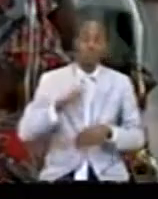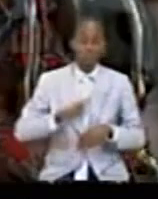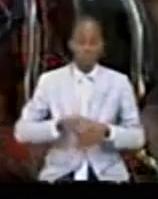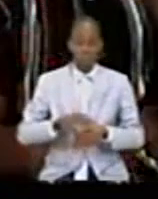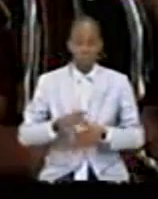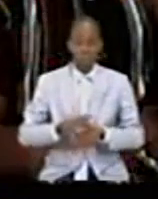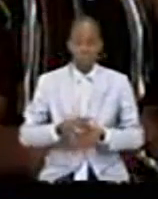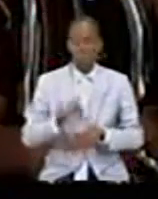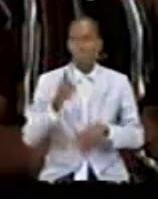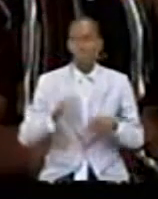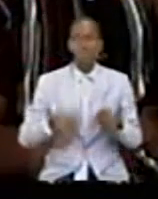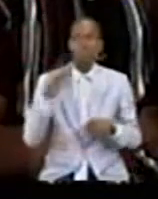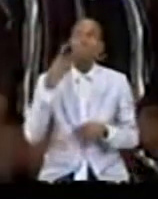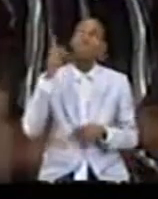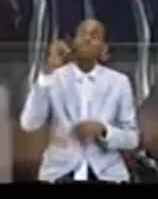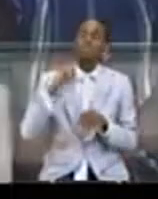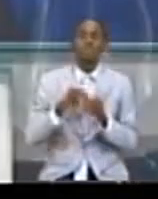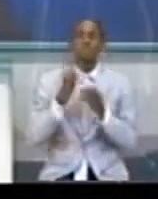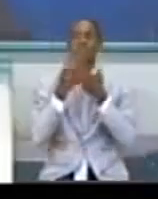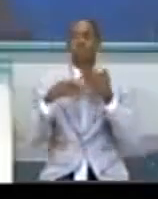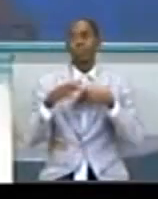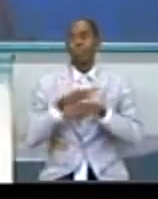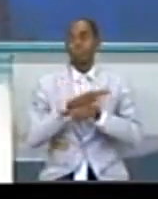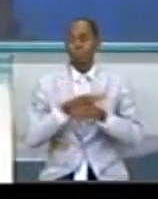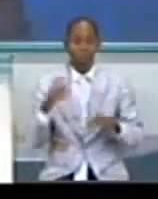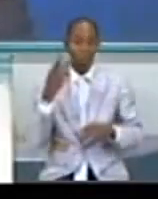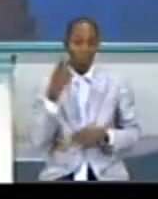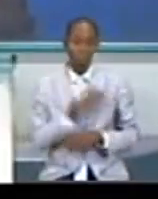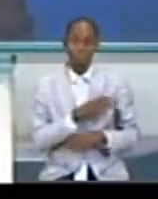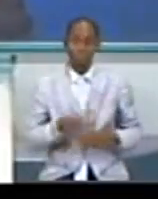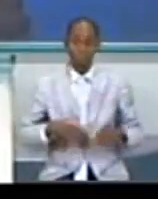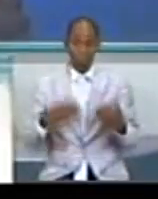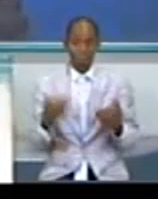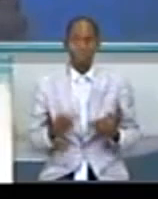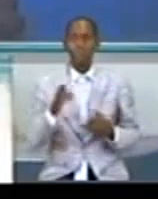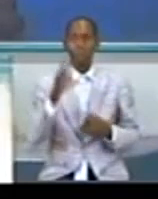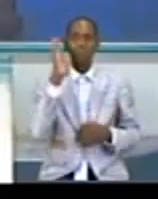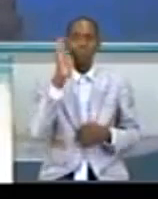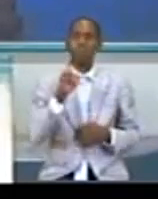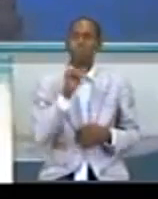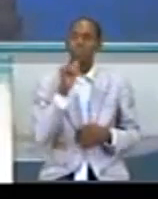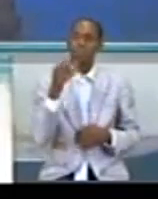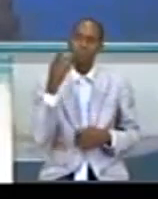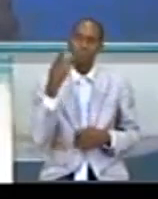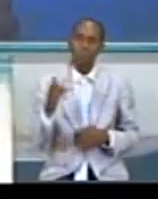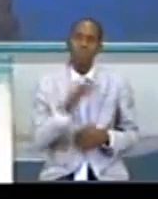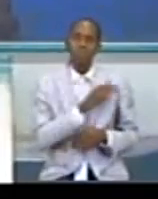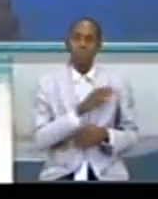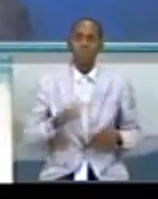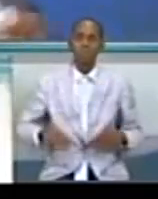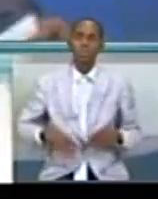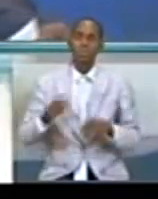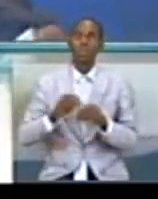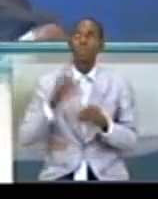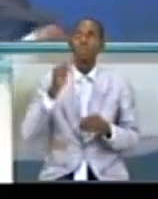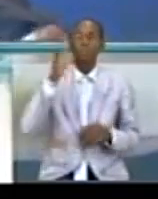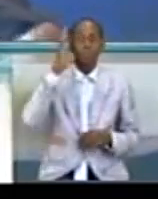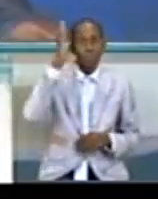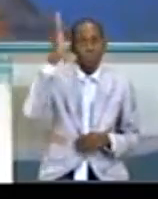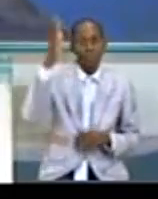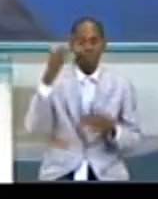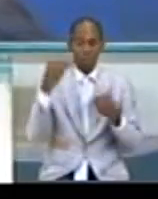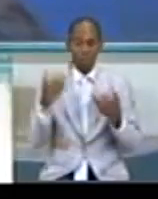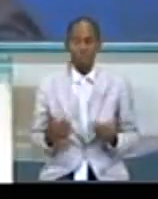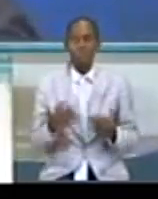in heaven. If you don't see him now, you will not see him in the future. But now he